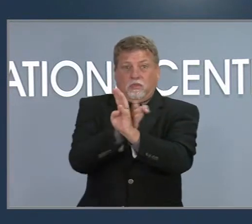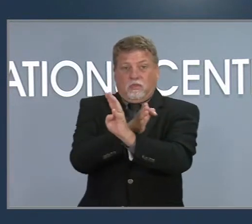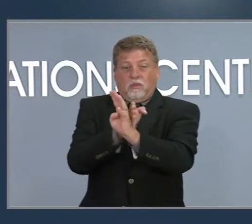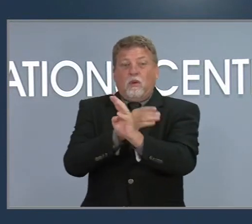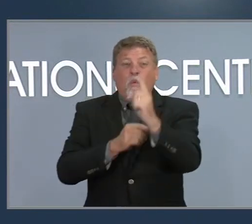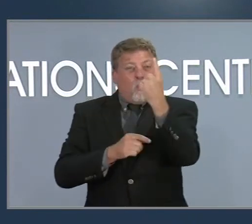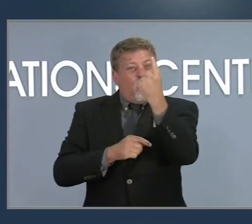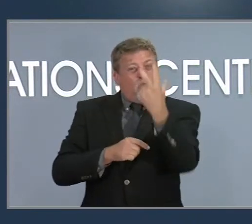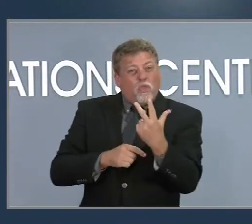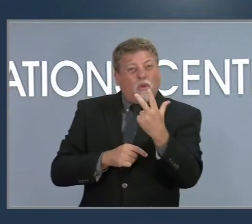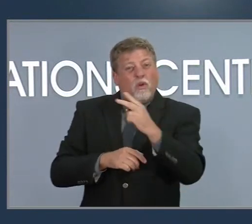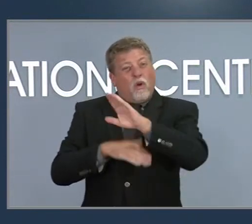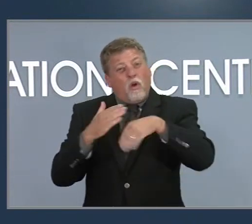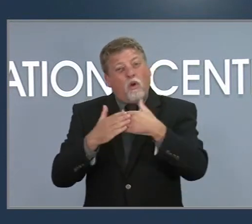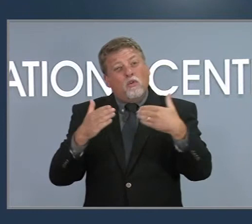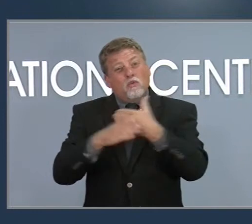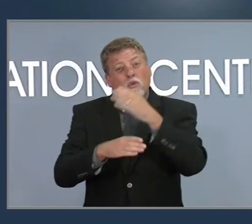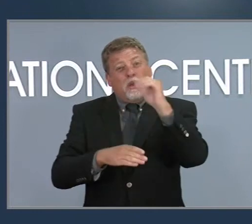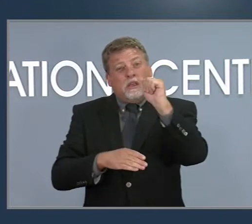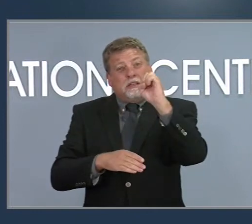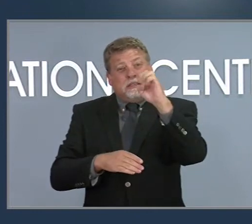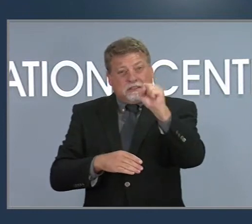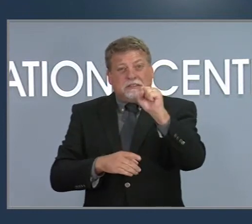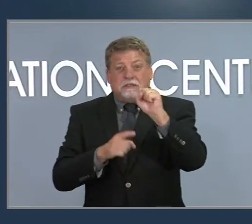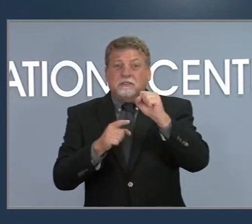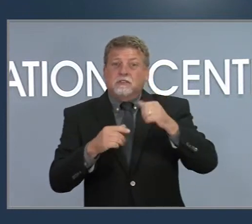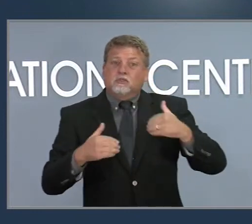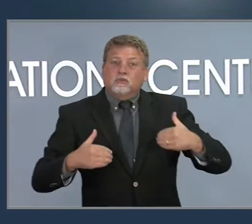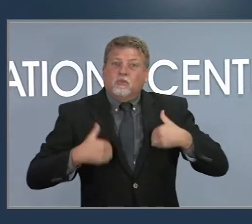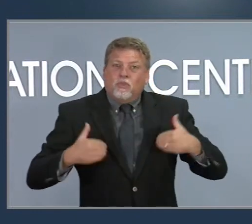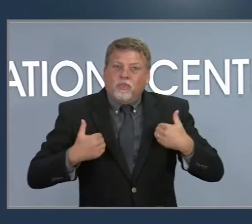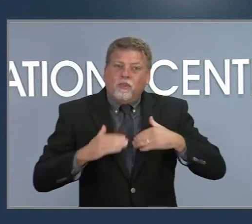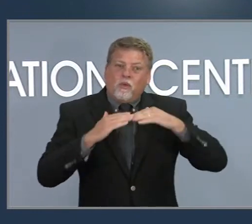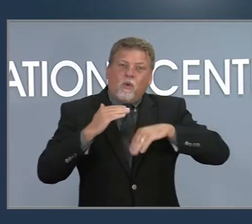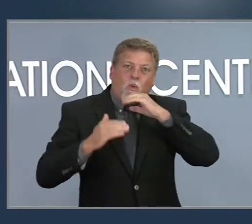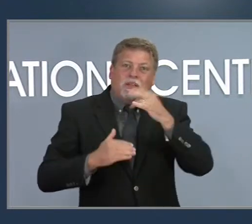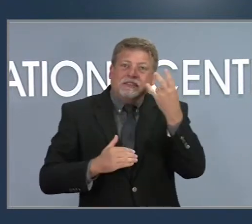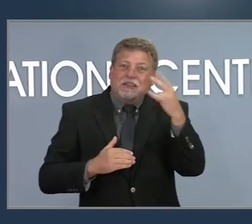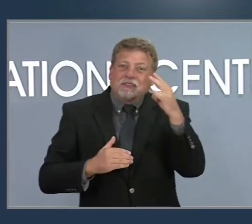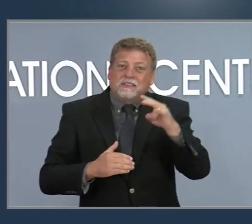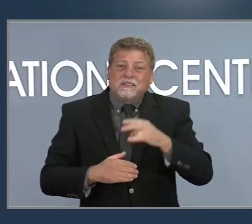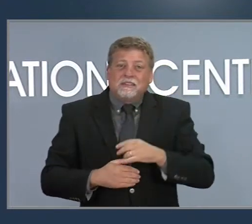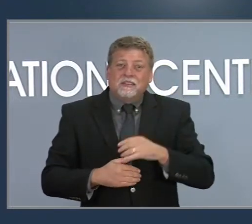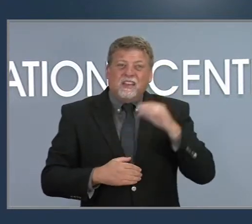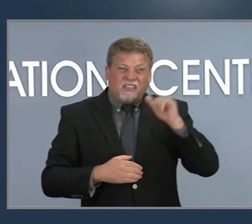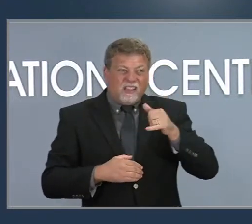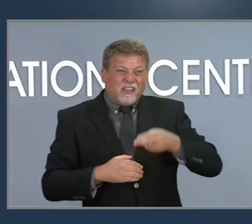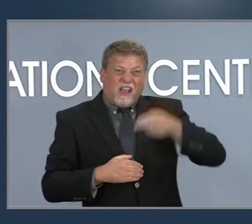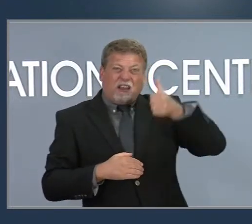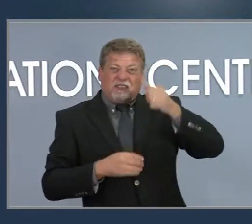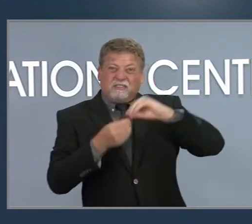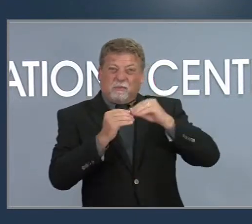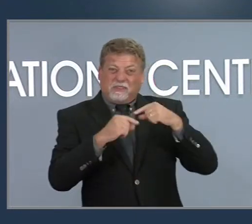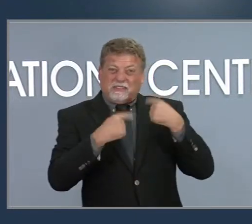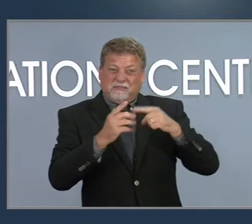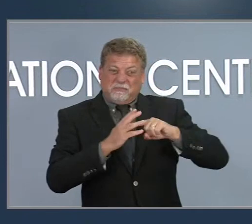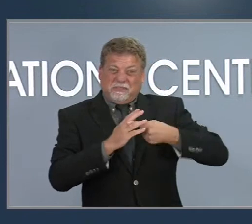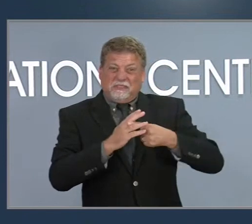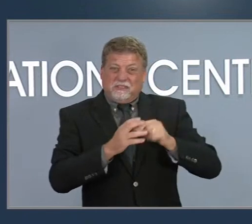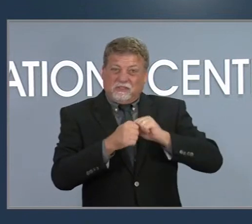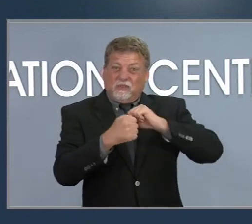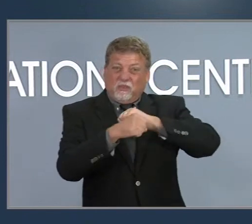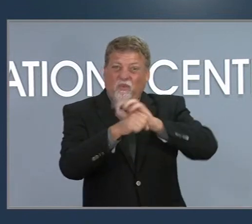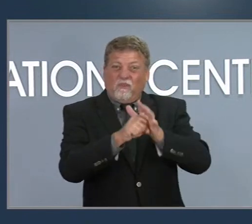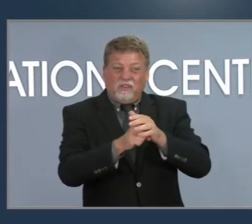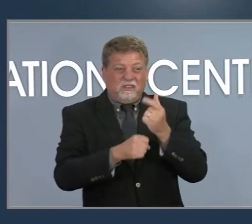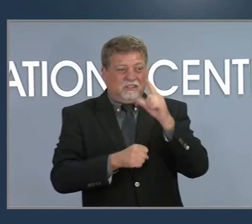COVID-19 cases. That's the highest percentage since the pandemic began. We've seen some good news in terms